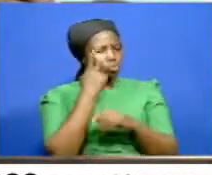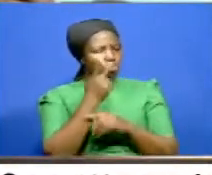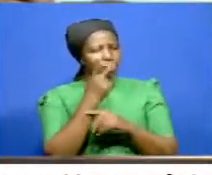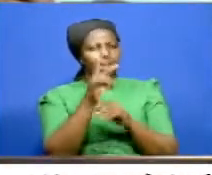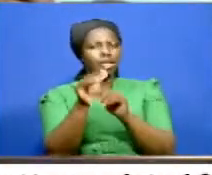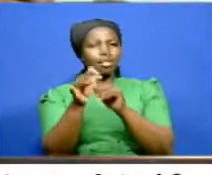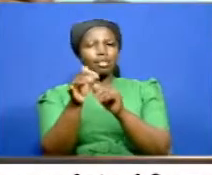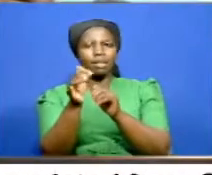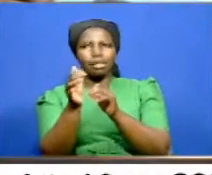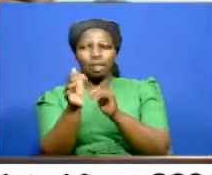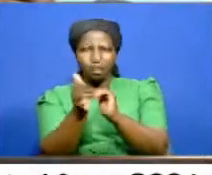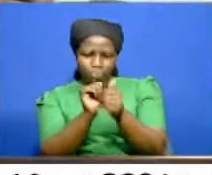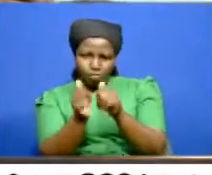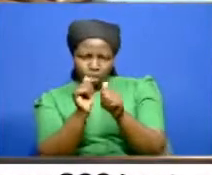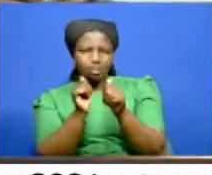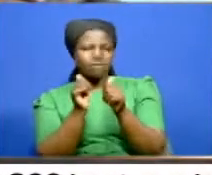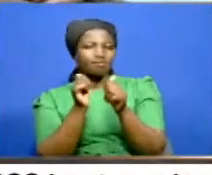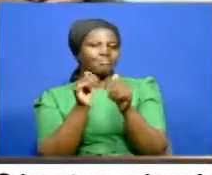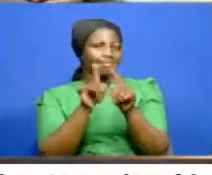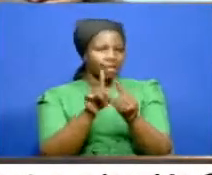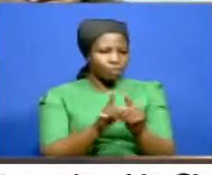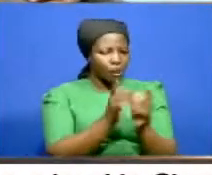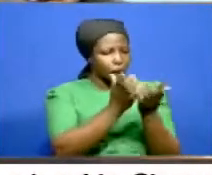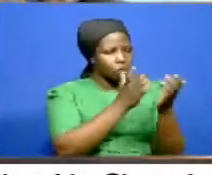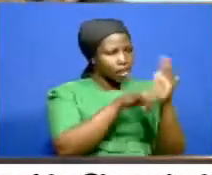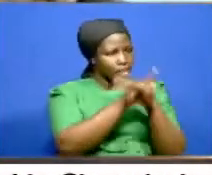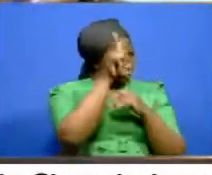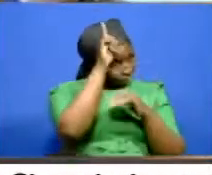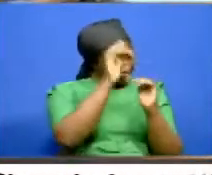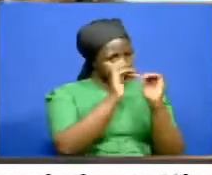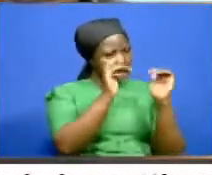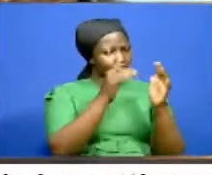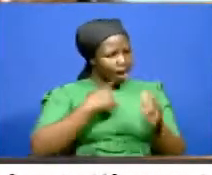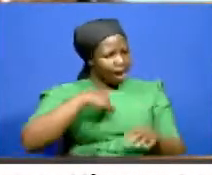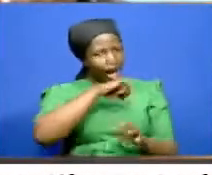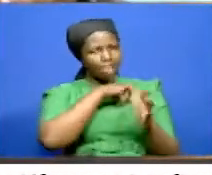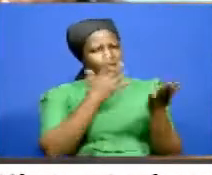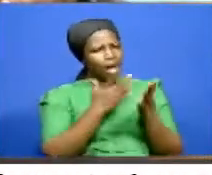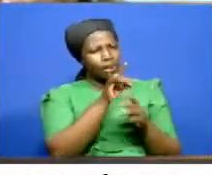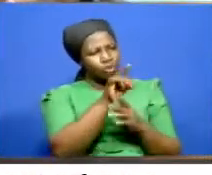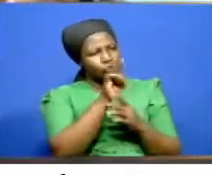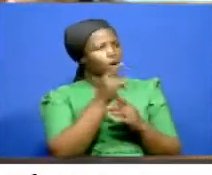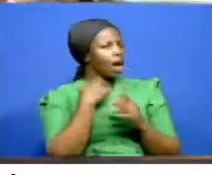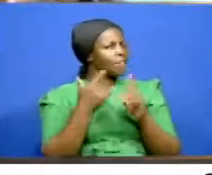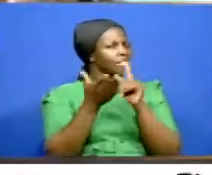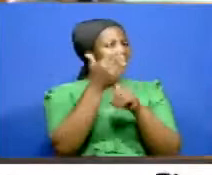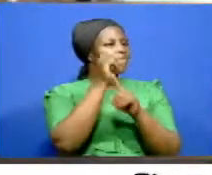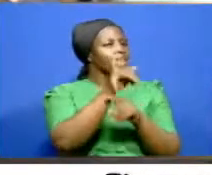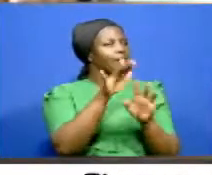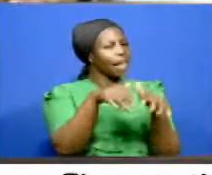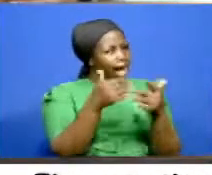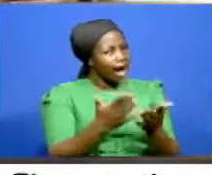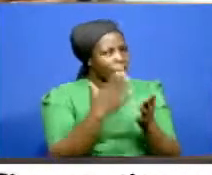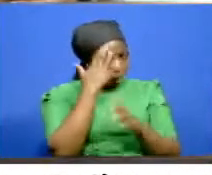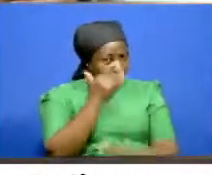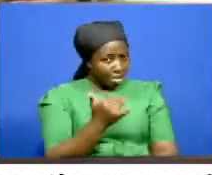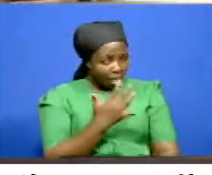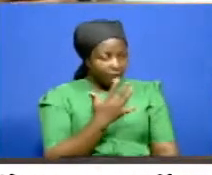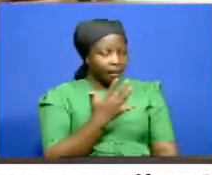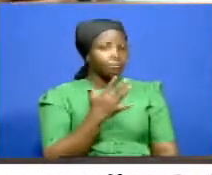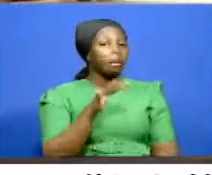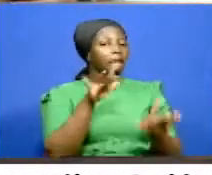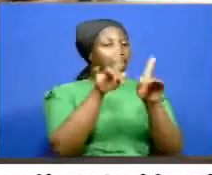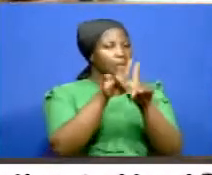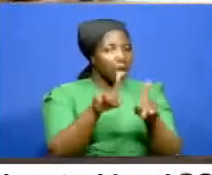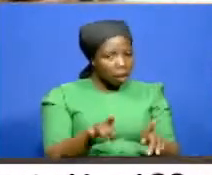in the grassroots, which is something that you've mentioned. So how are you able to achieve that, considering even,